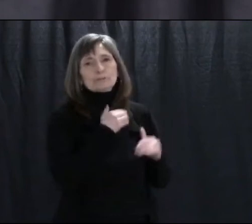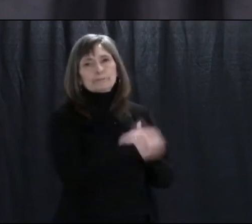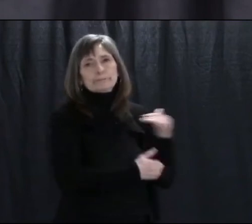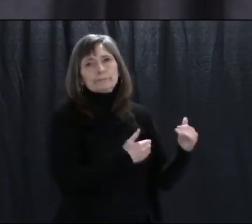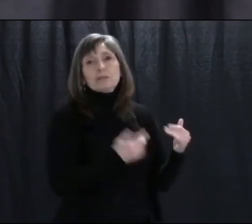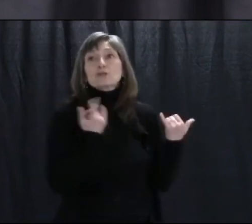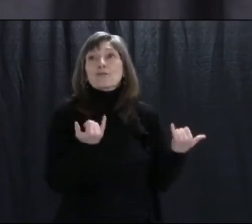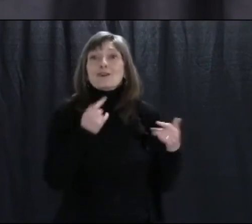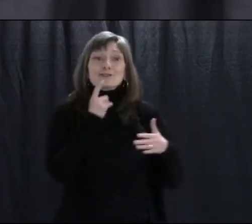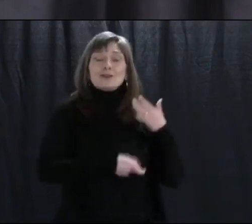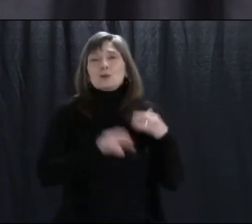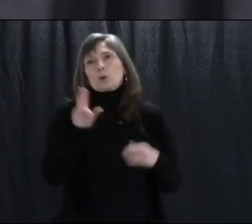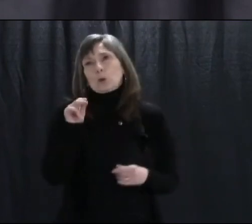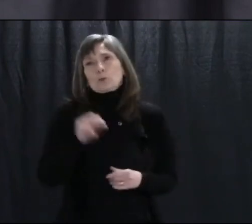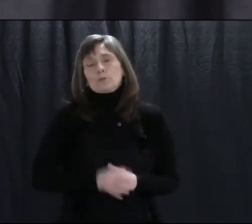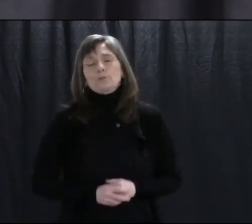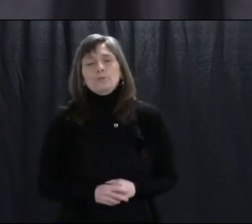and that's the background to it.